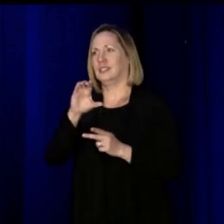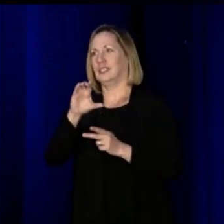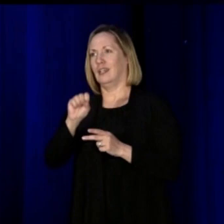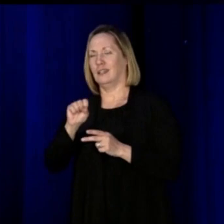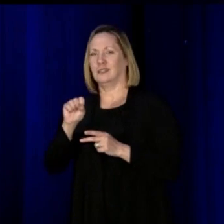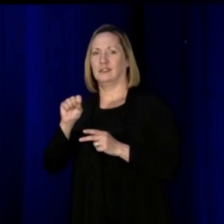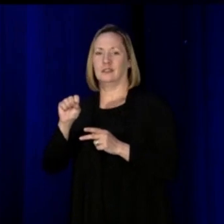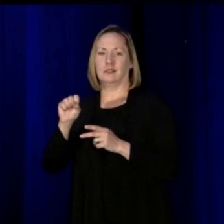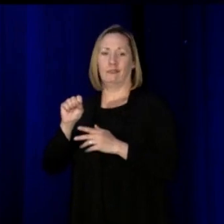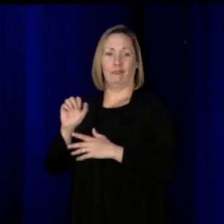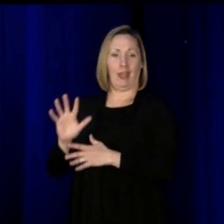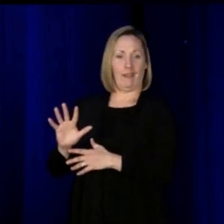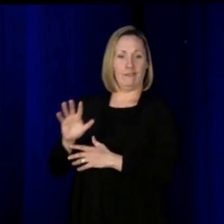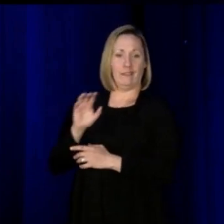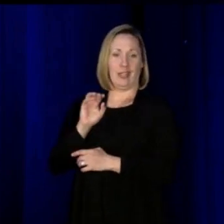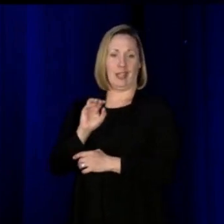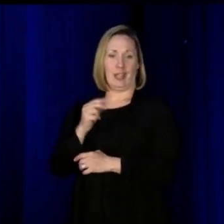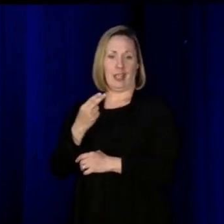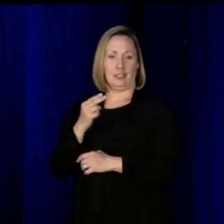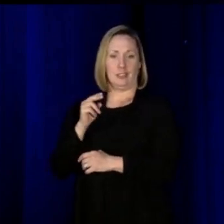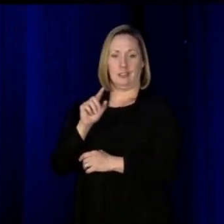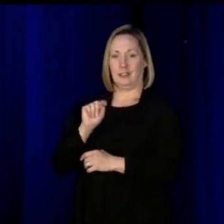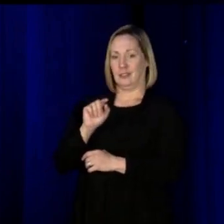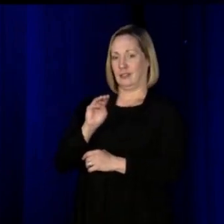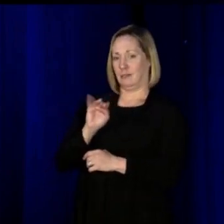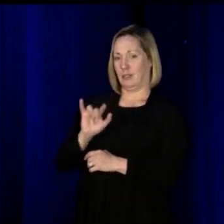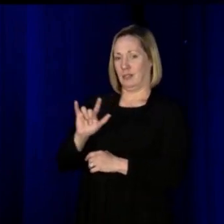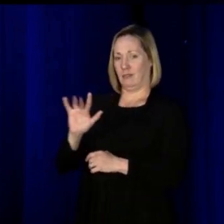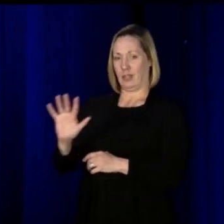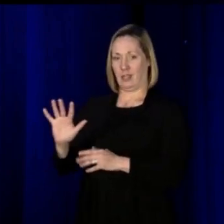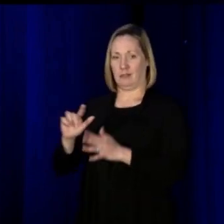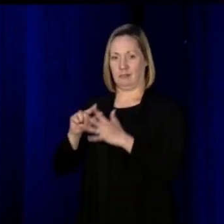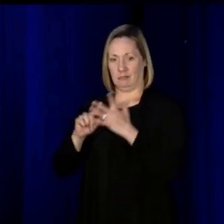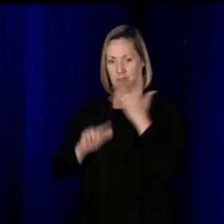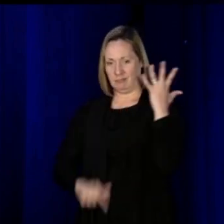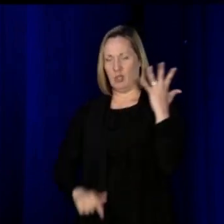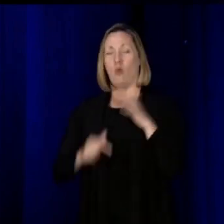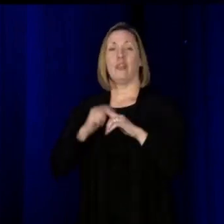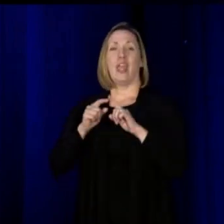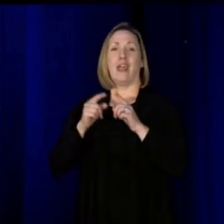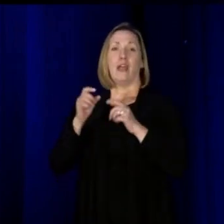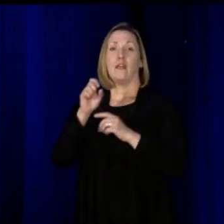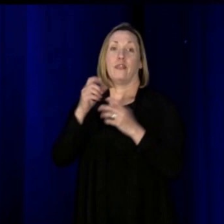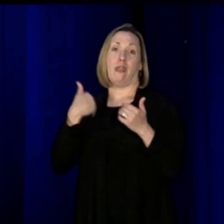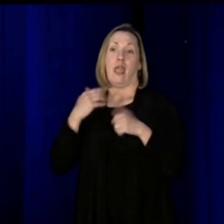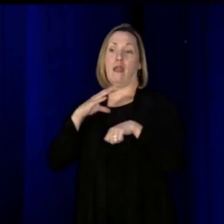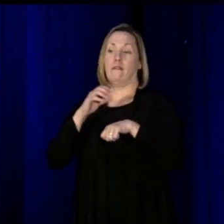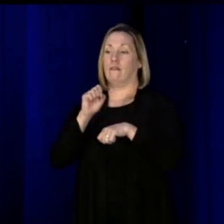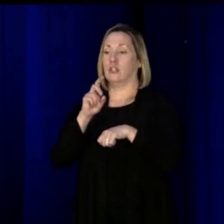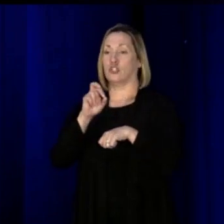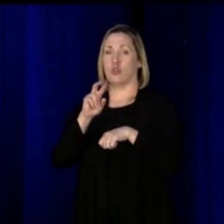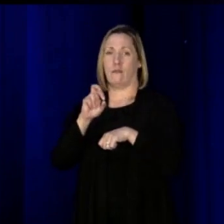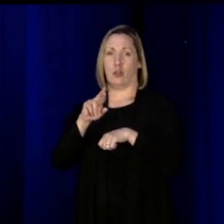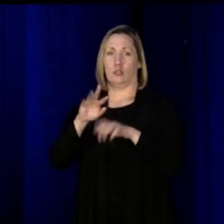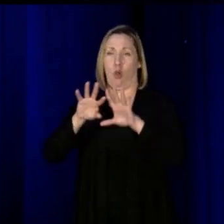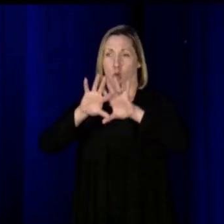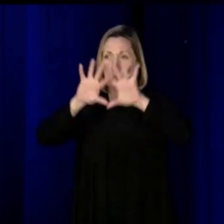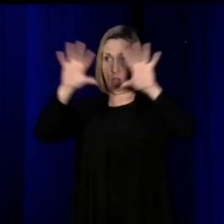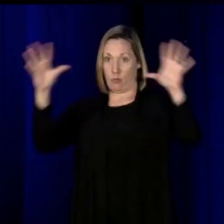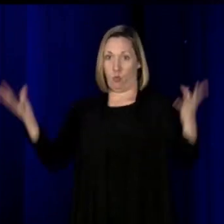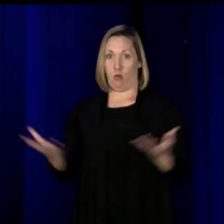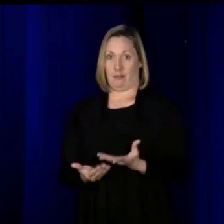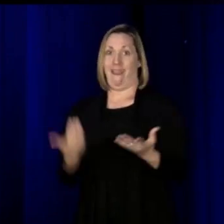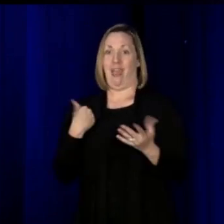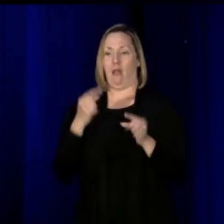images, HTML files. So this network has servers all around the world. So whenever you are requesting